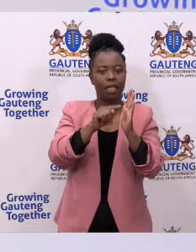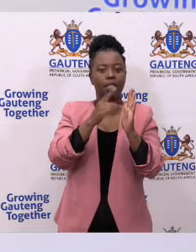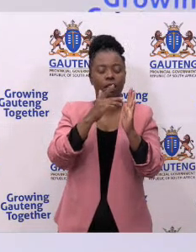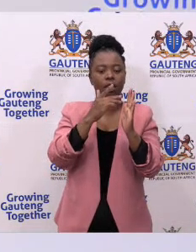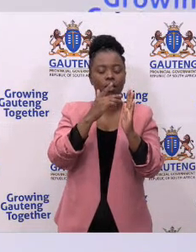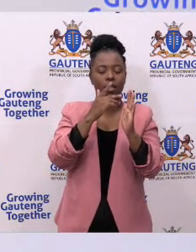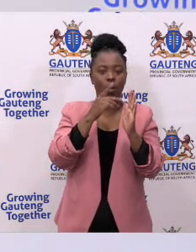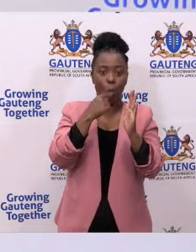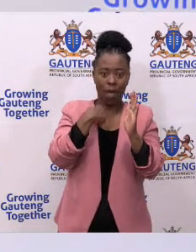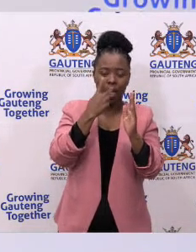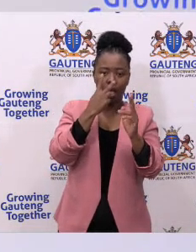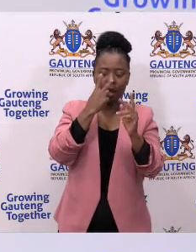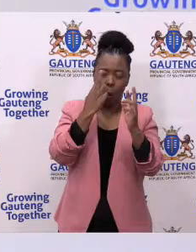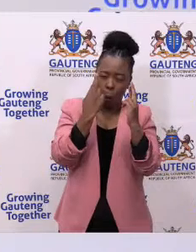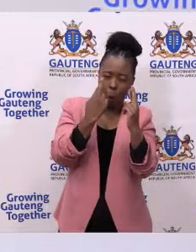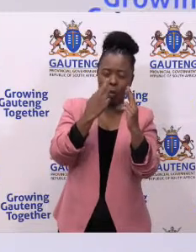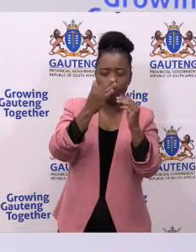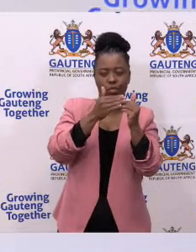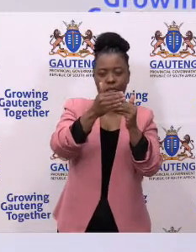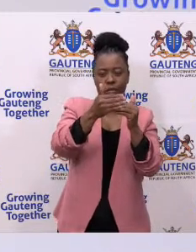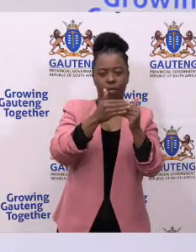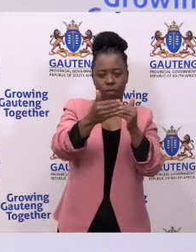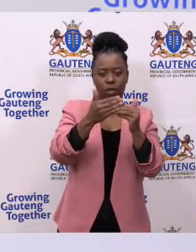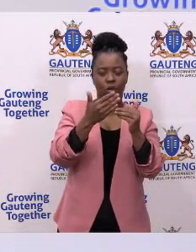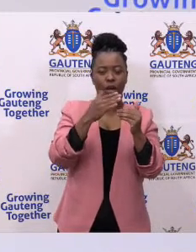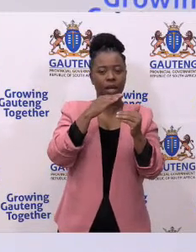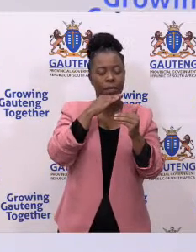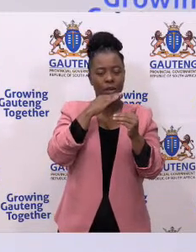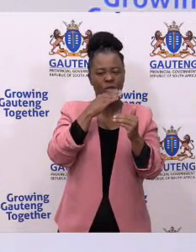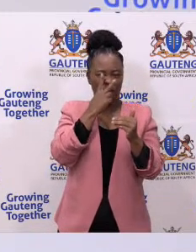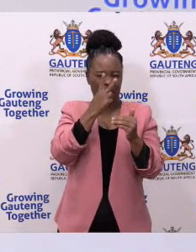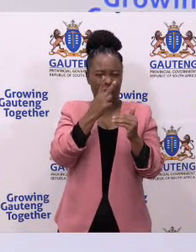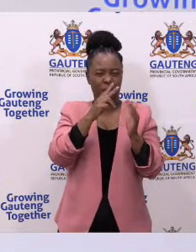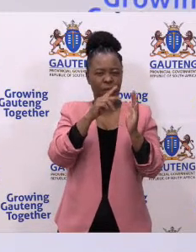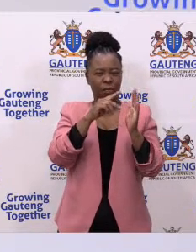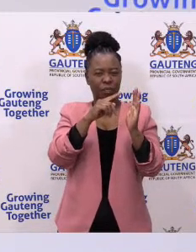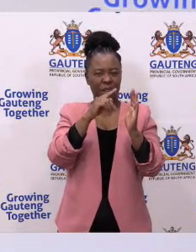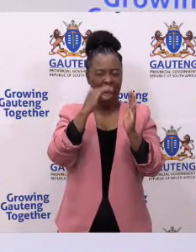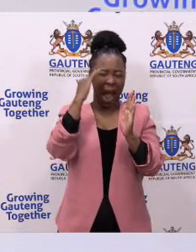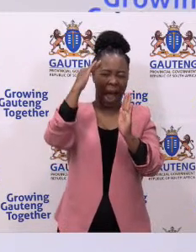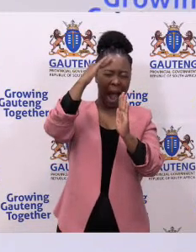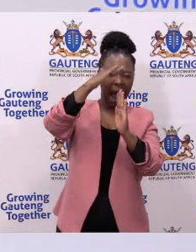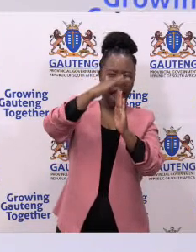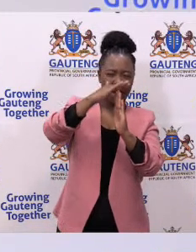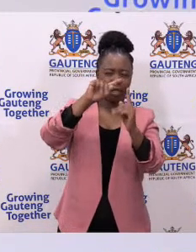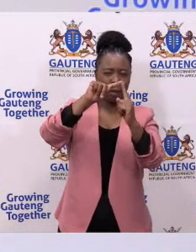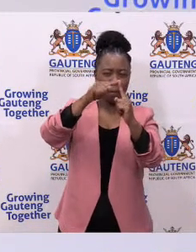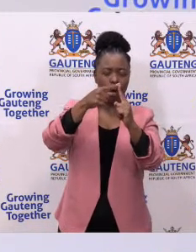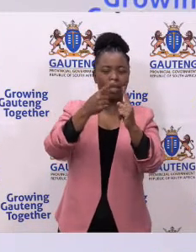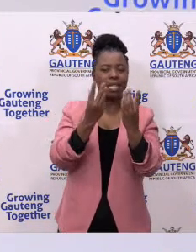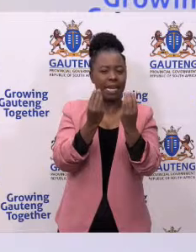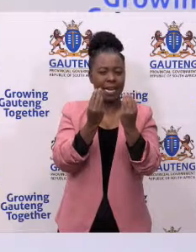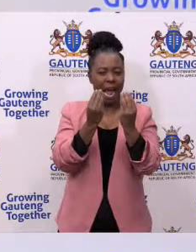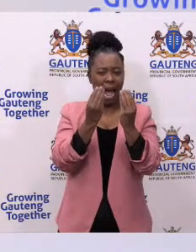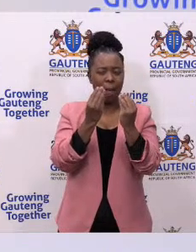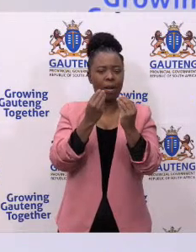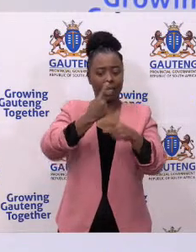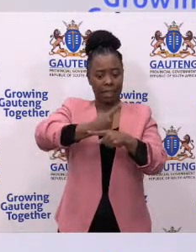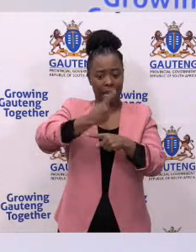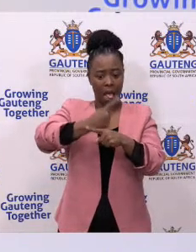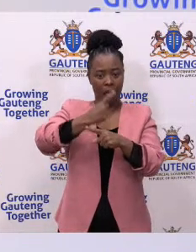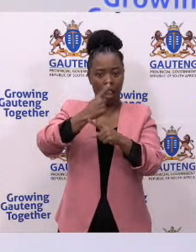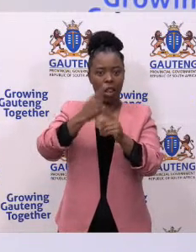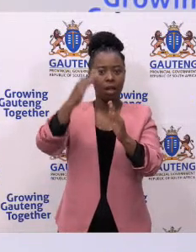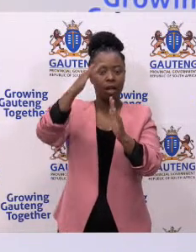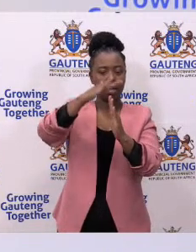to. So not to belabor the point, you will see that ever since we had our highest point, highest number of daily increases,